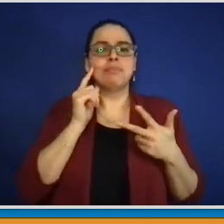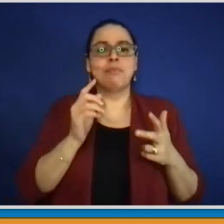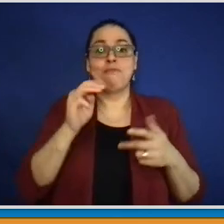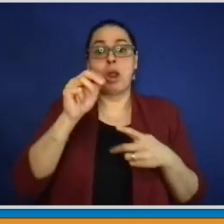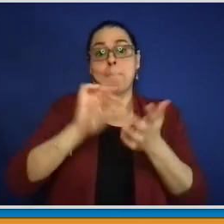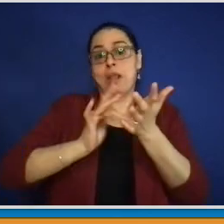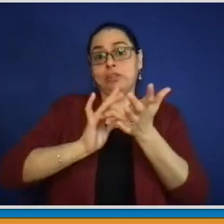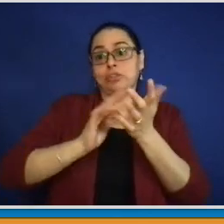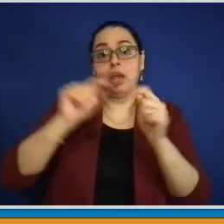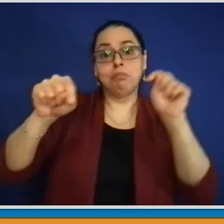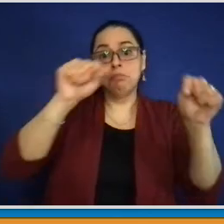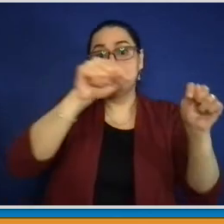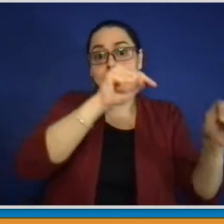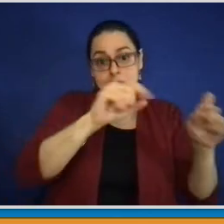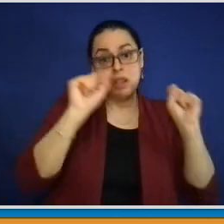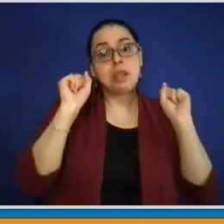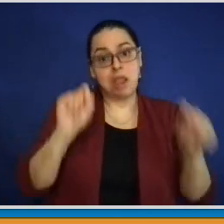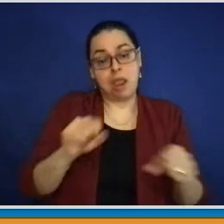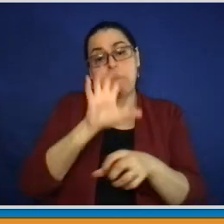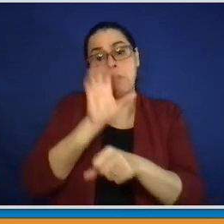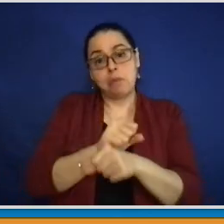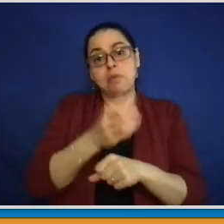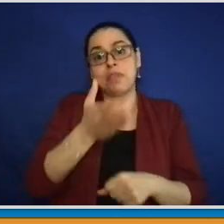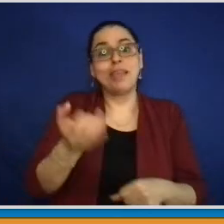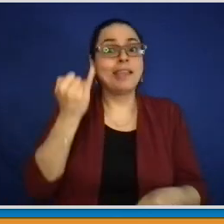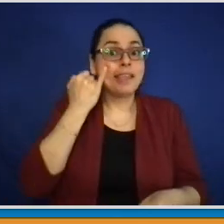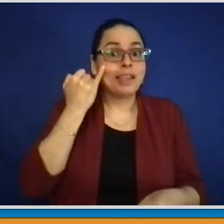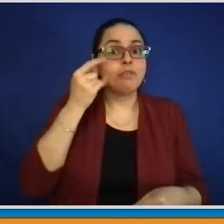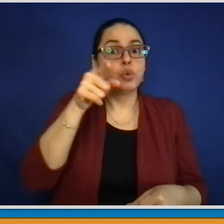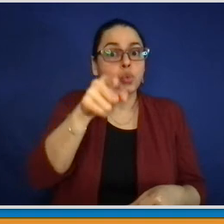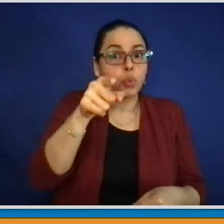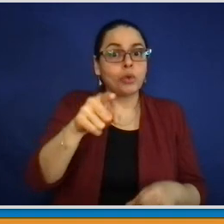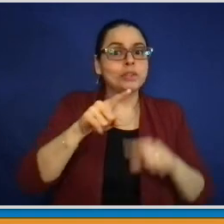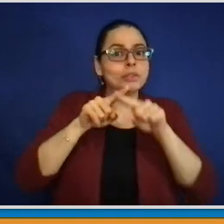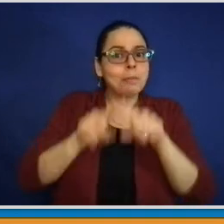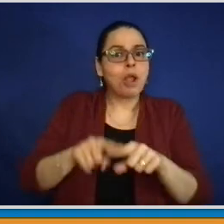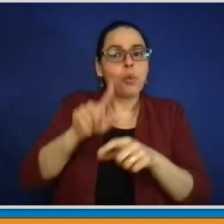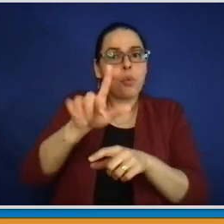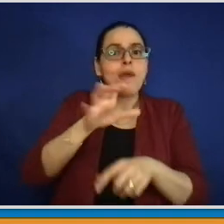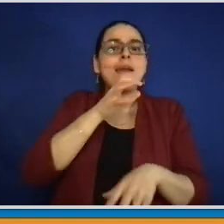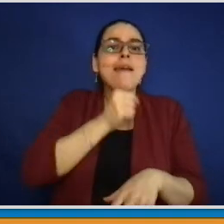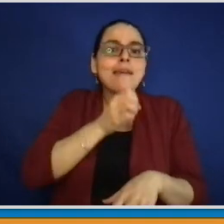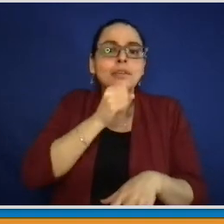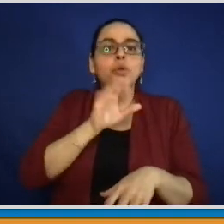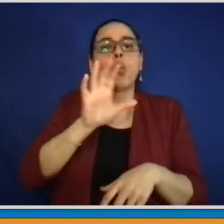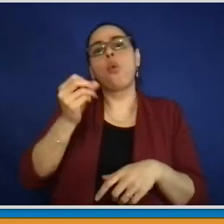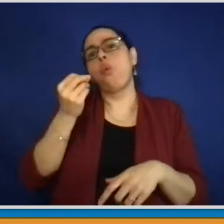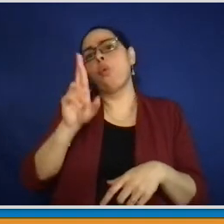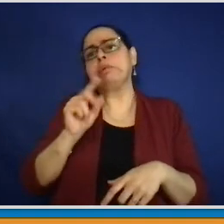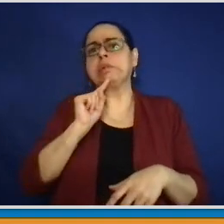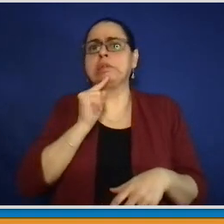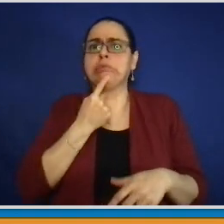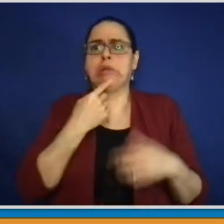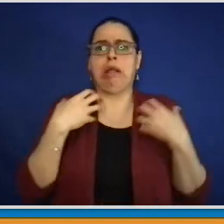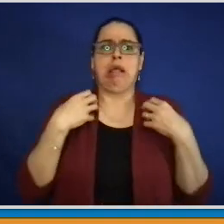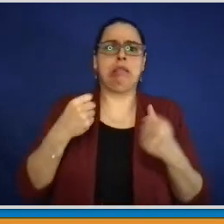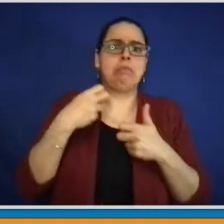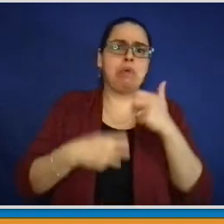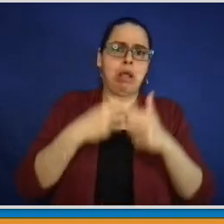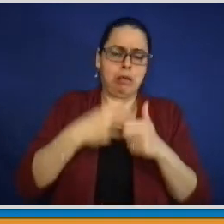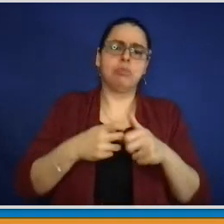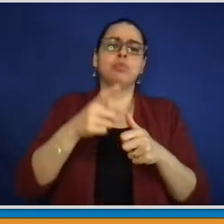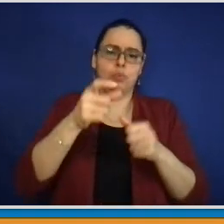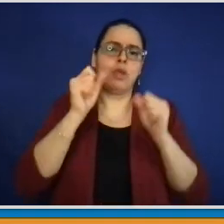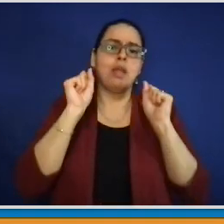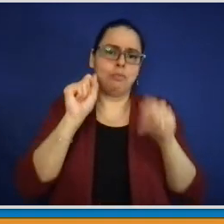earlier, if you're eligible by age or eligible by comorbidity. We post that information each week on westchestergov.com whenever the governor